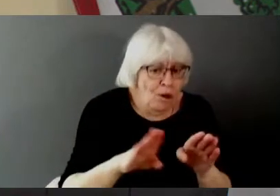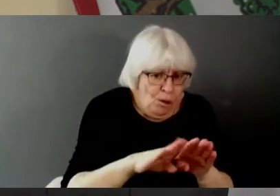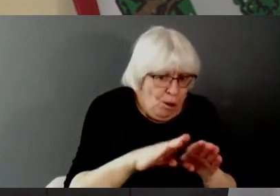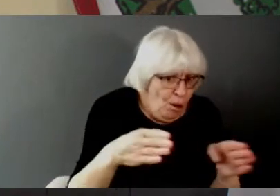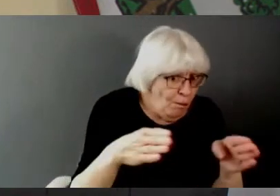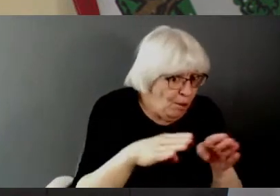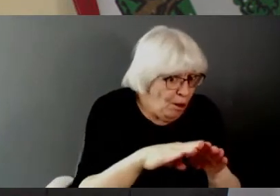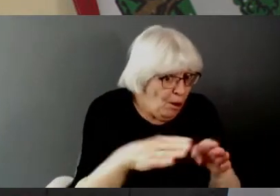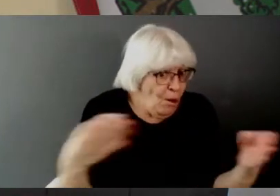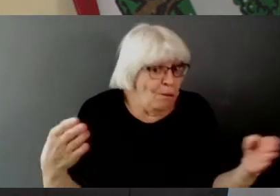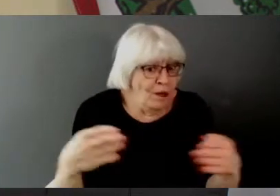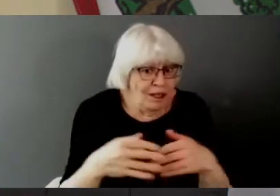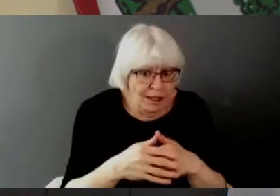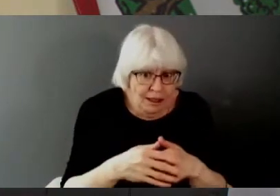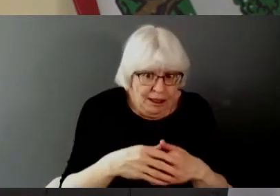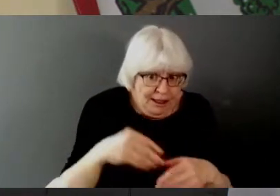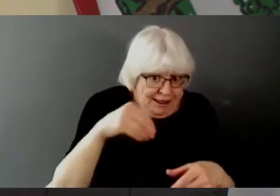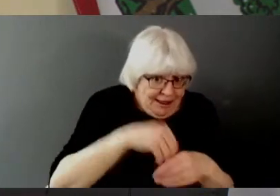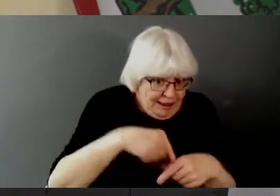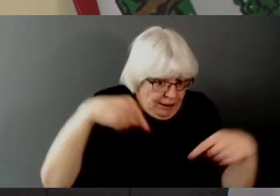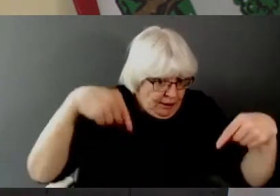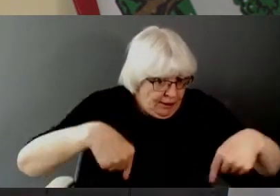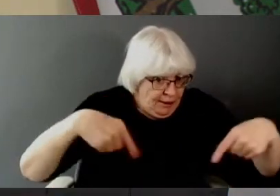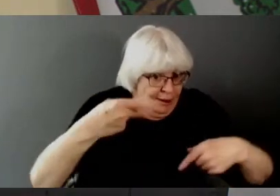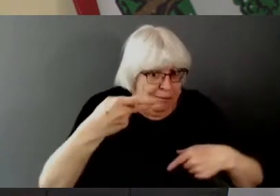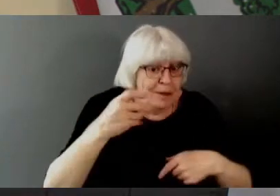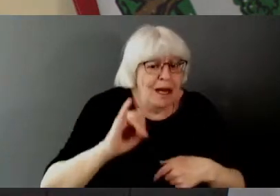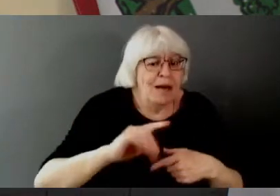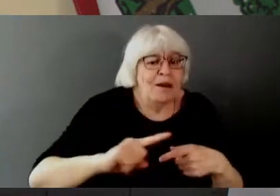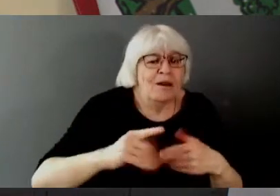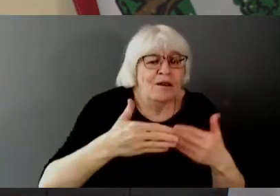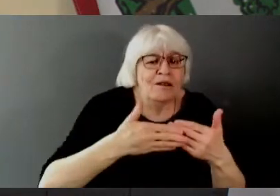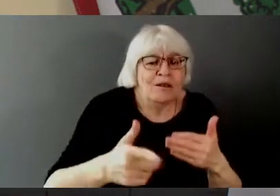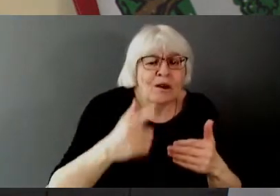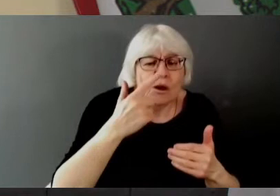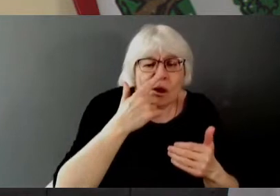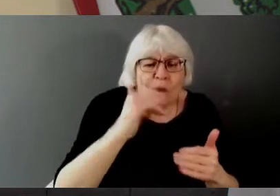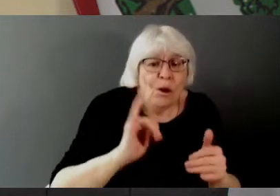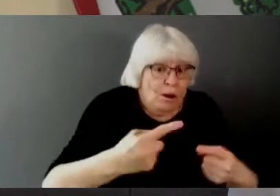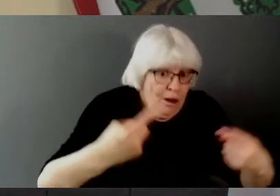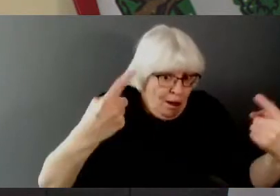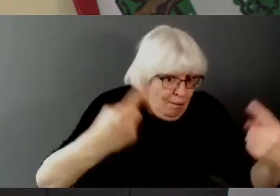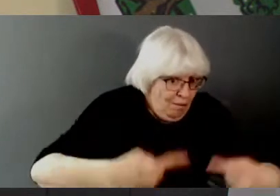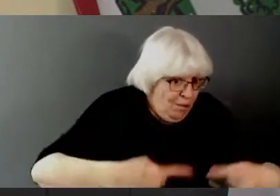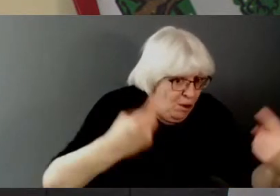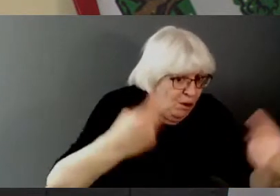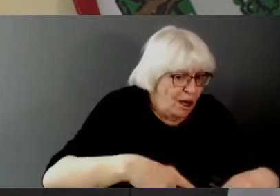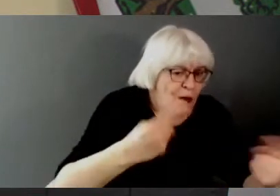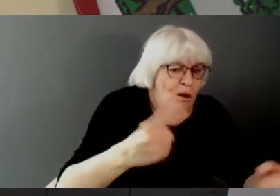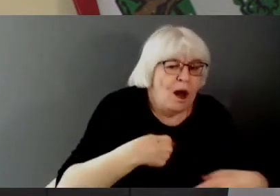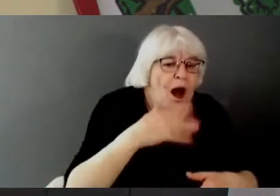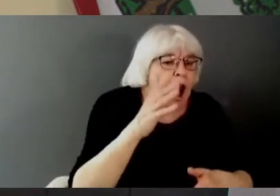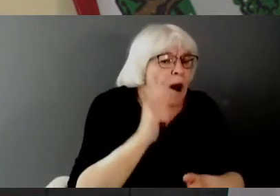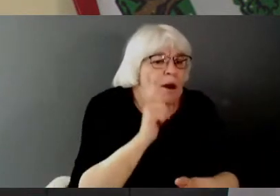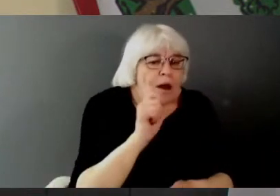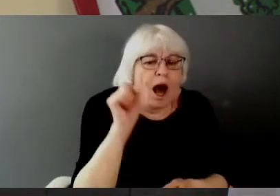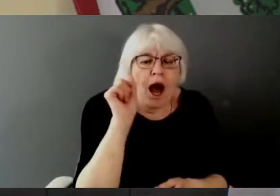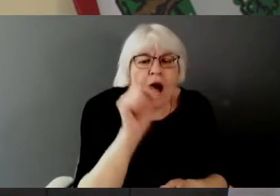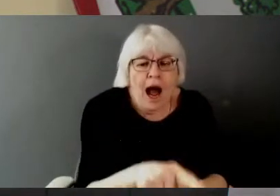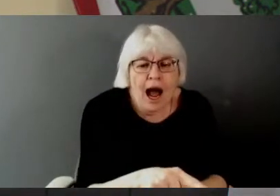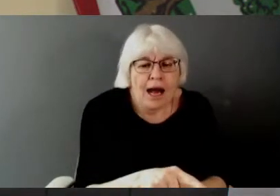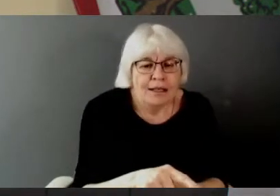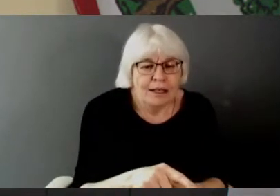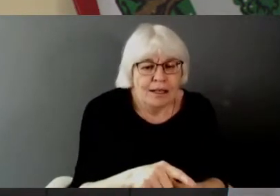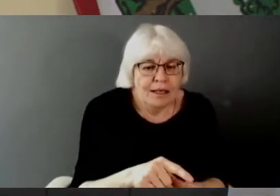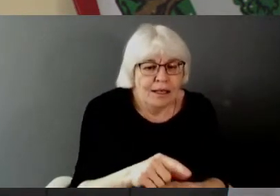within the province before looking beyond our borders. So I won't bother asking you about the bubble at this point, but what kind of further easing could